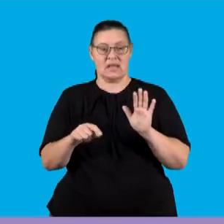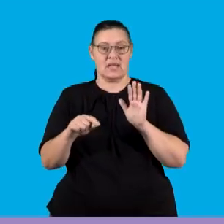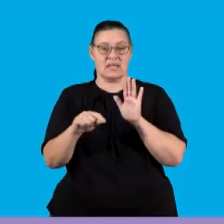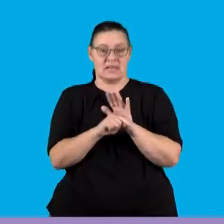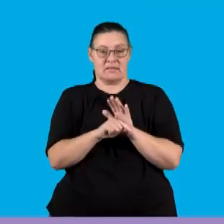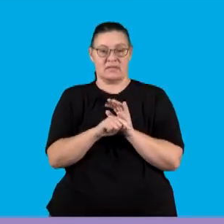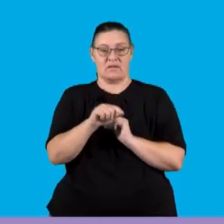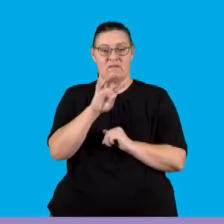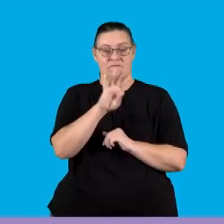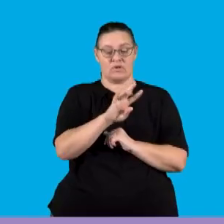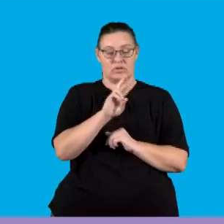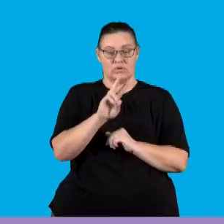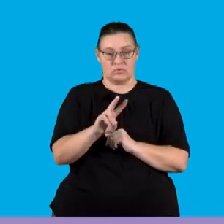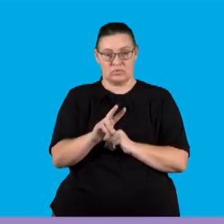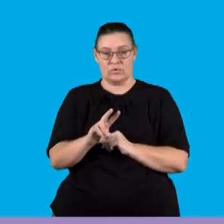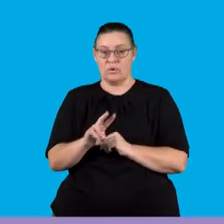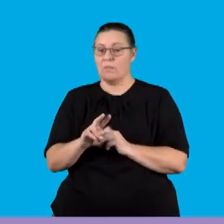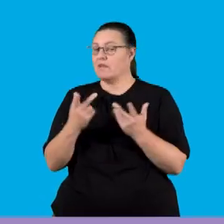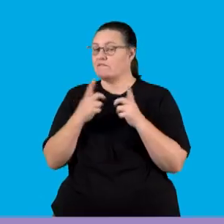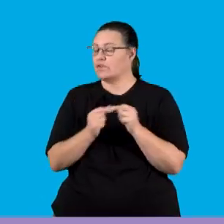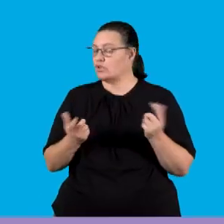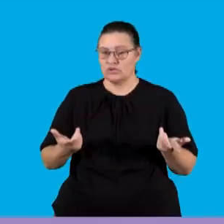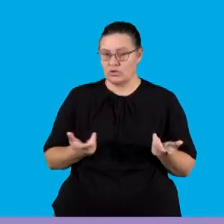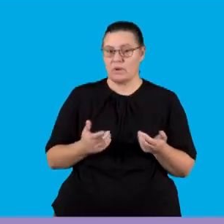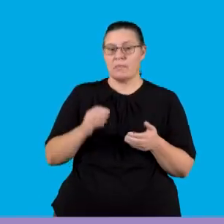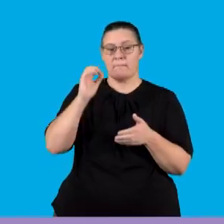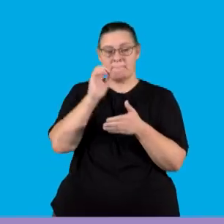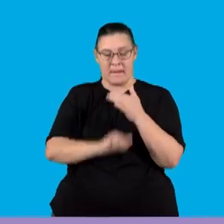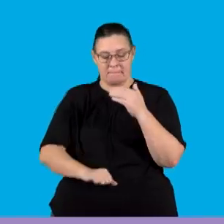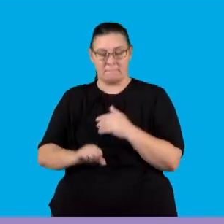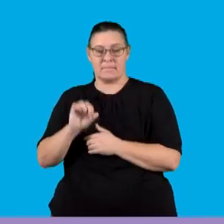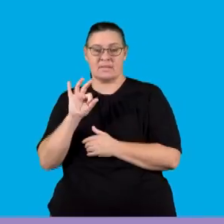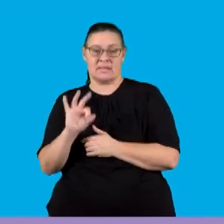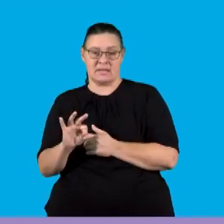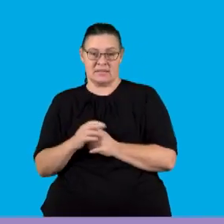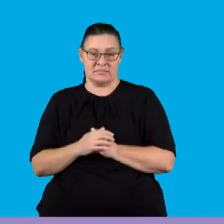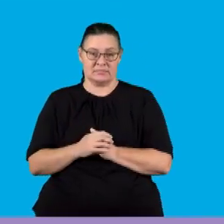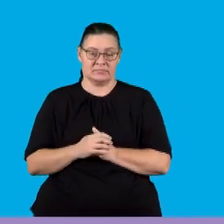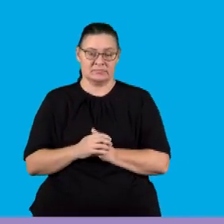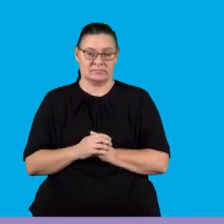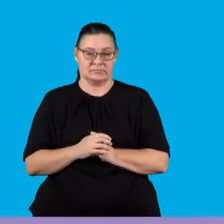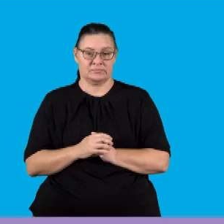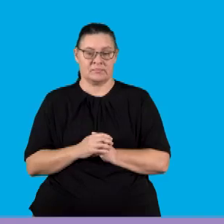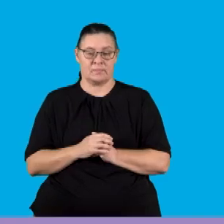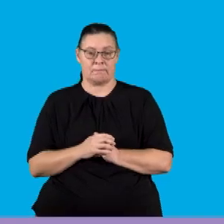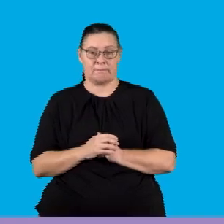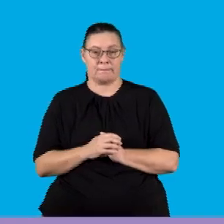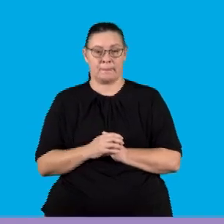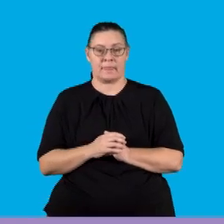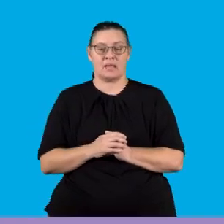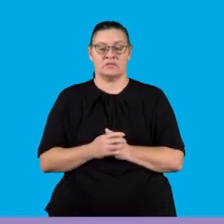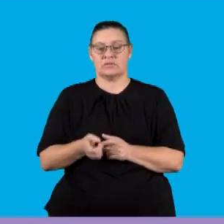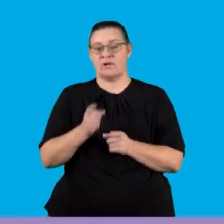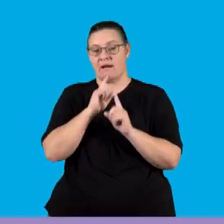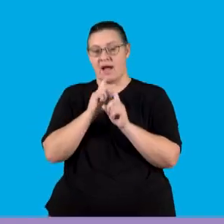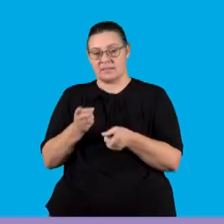a -42. But we are not done. We are going to continue, and from that -42 subtract